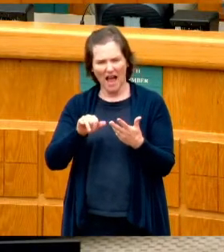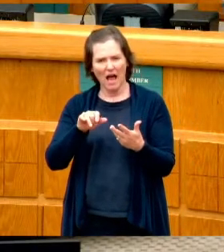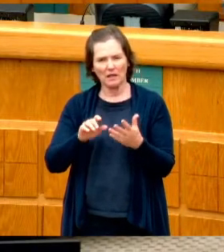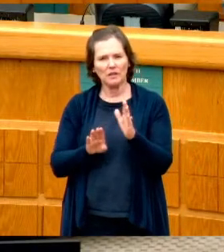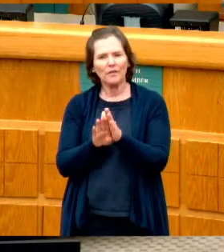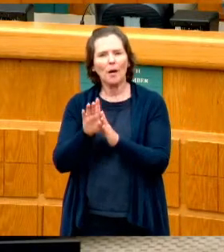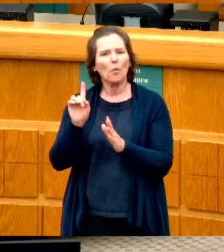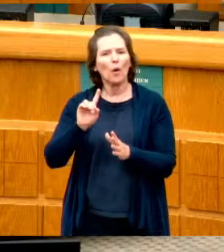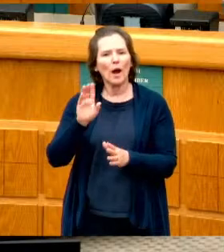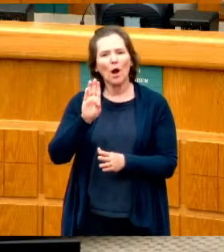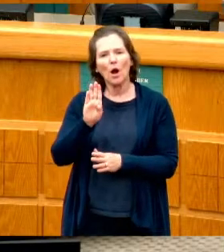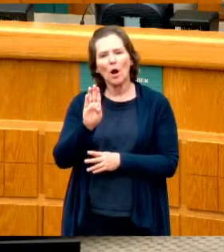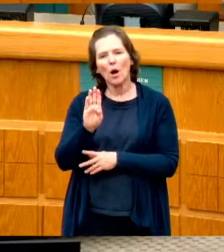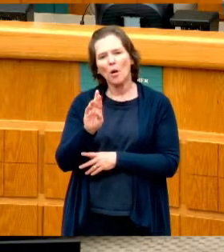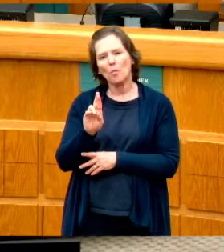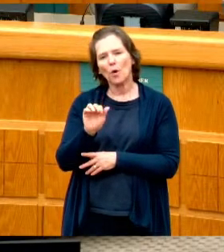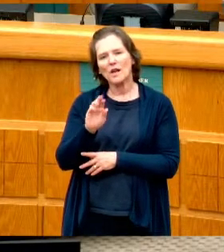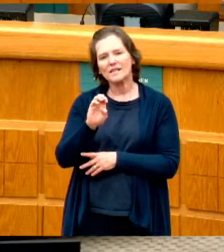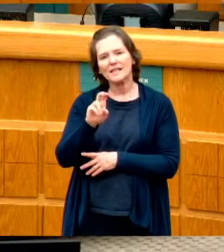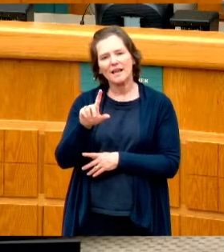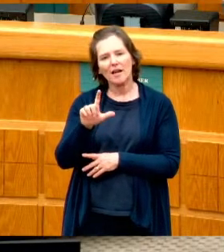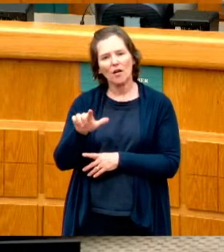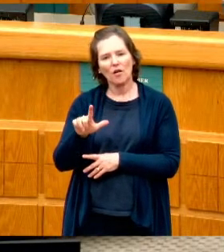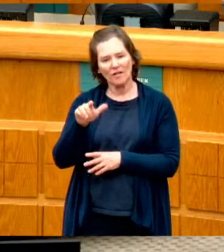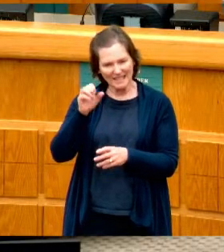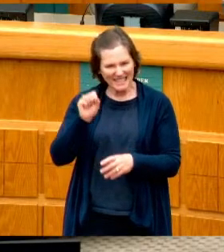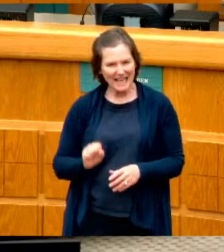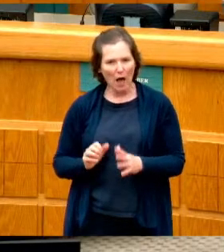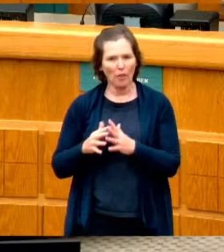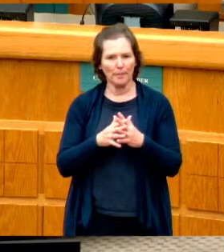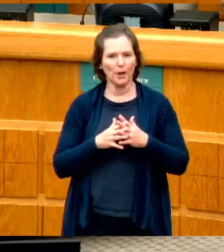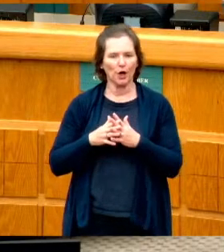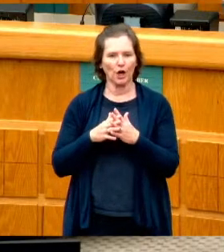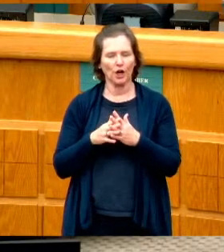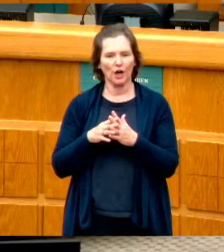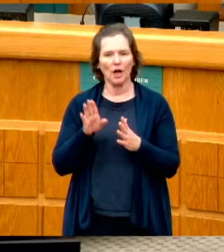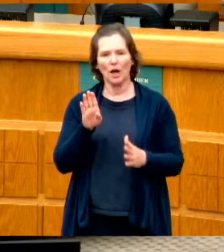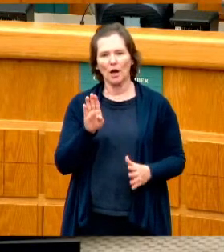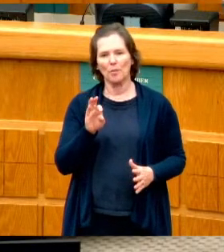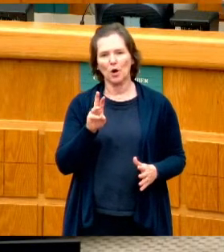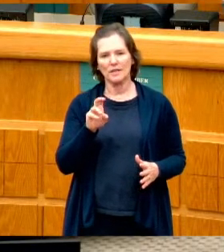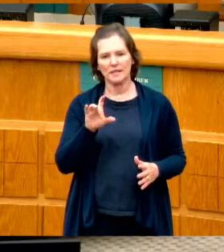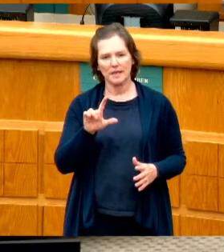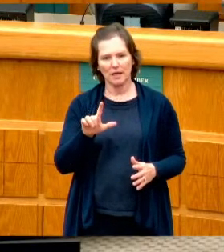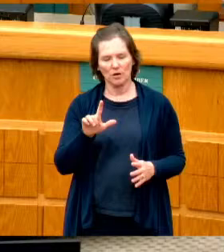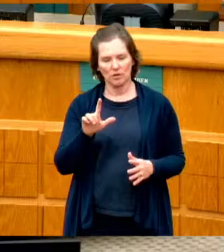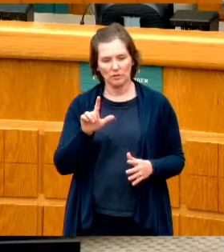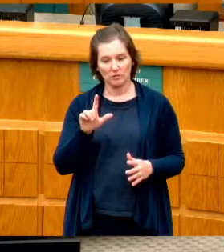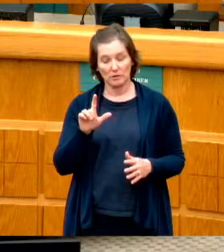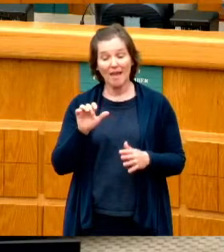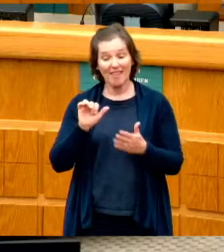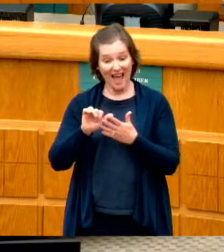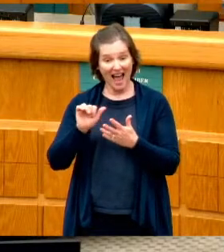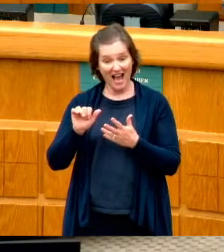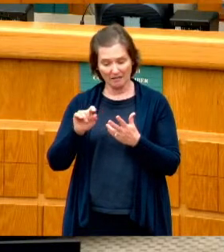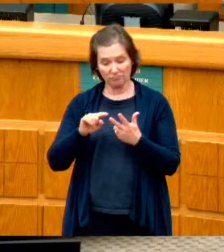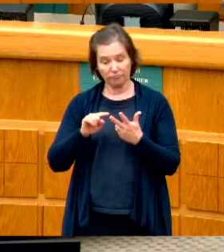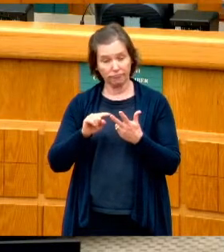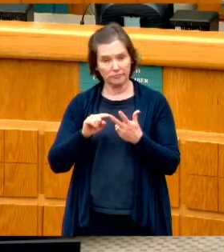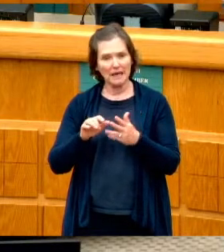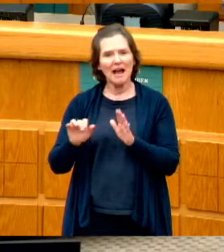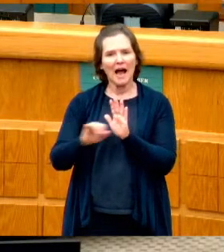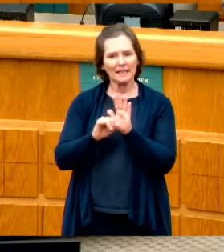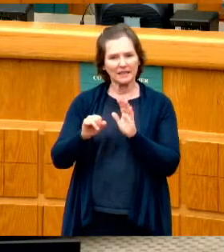SARS-CoV-2 known as P1 emerged. It was first identified in January of 2021 in travelers